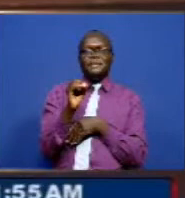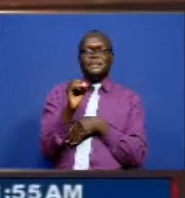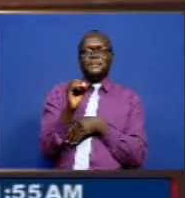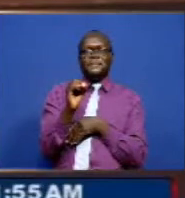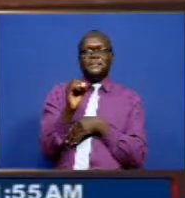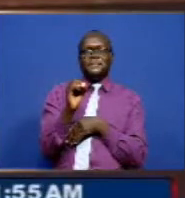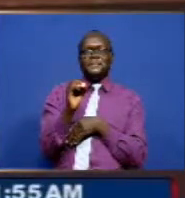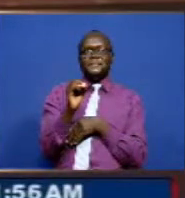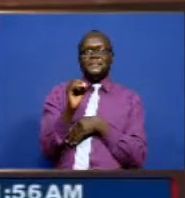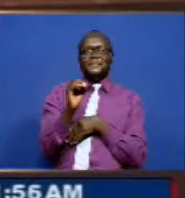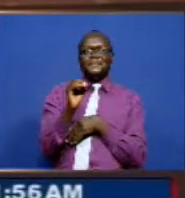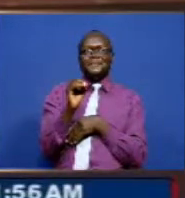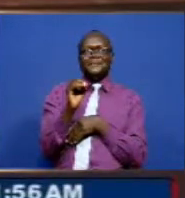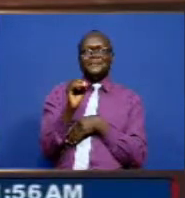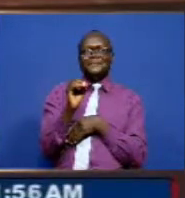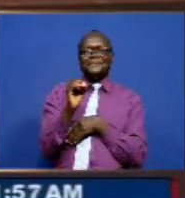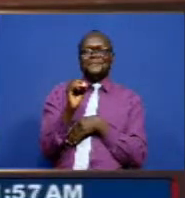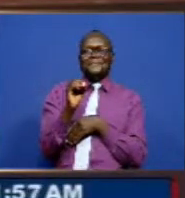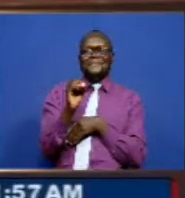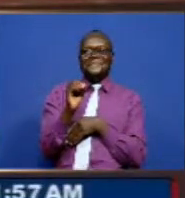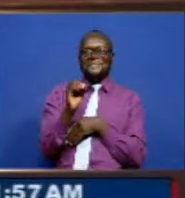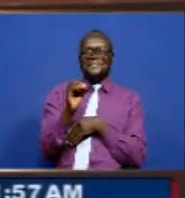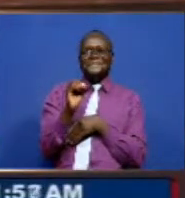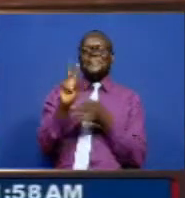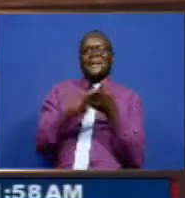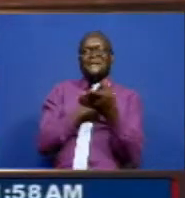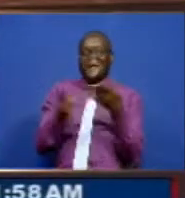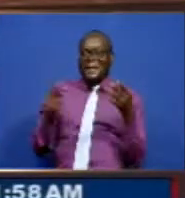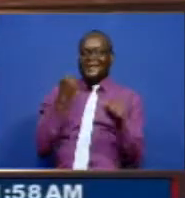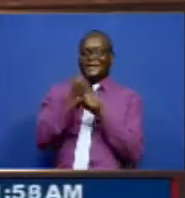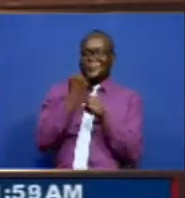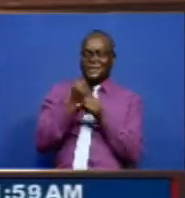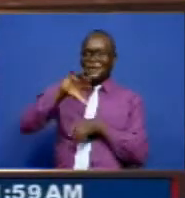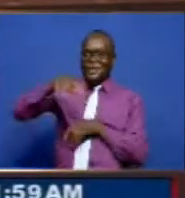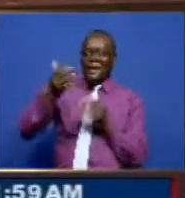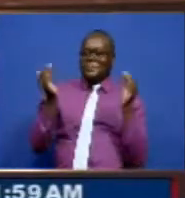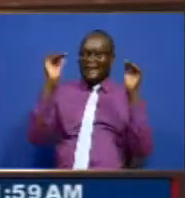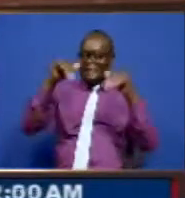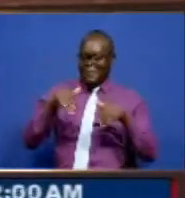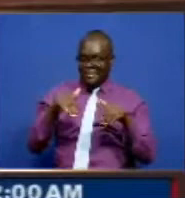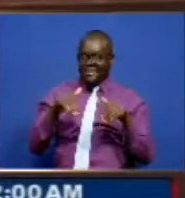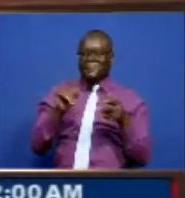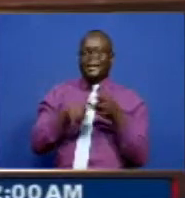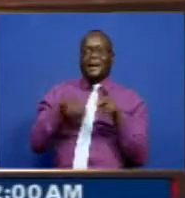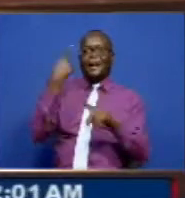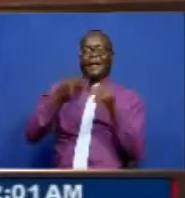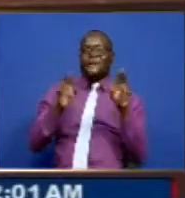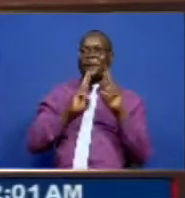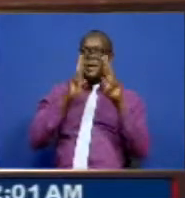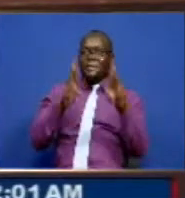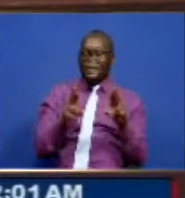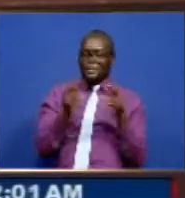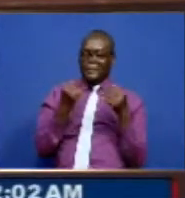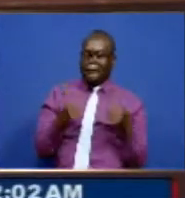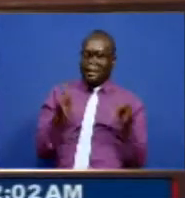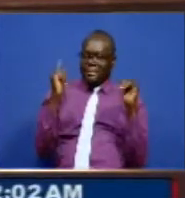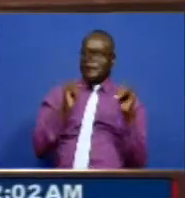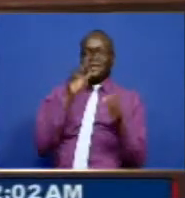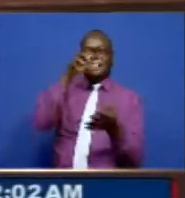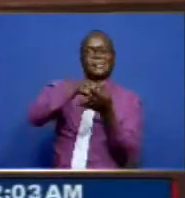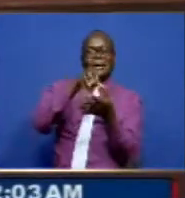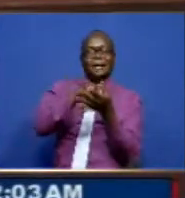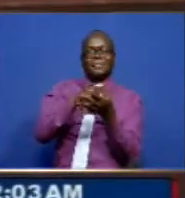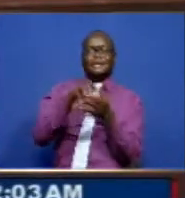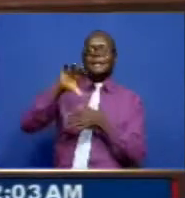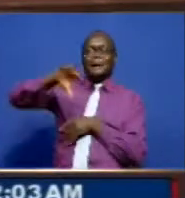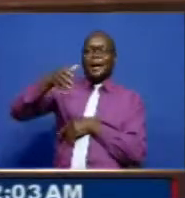Act 2012 by failing to submit to the County Assembly an annual report of the implementation status on